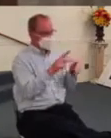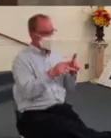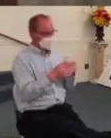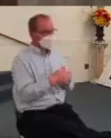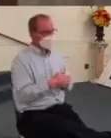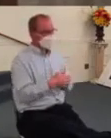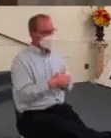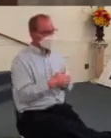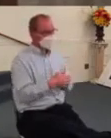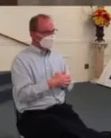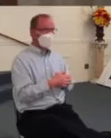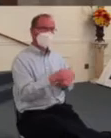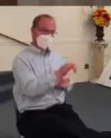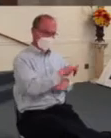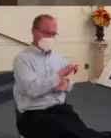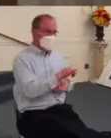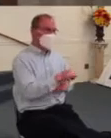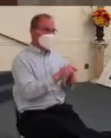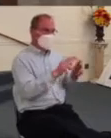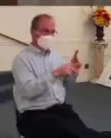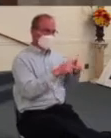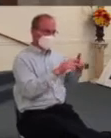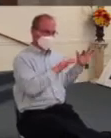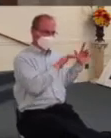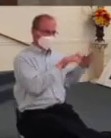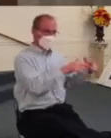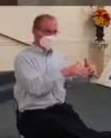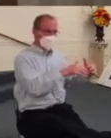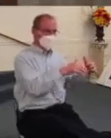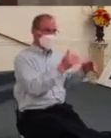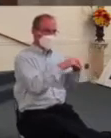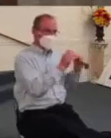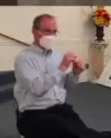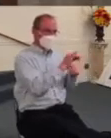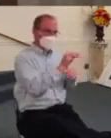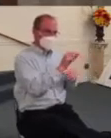gathered in Simon's house. This is a waste.